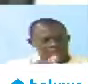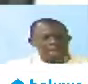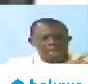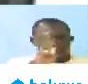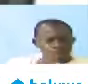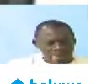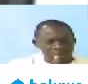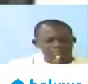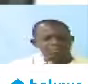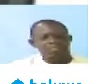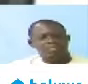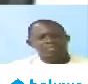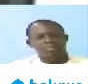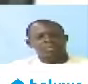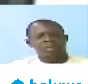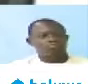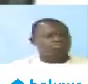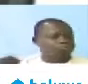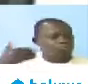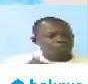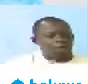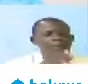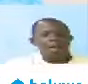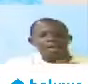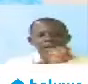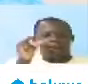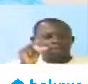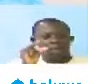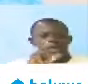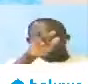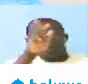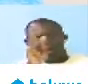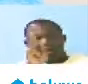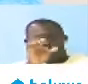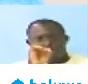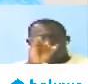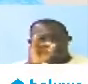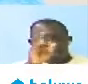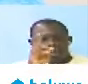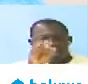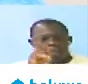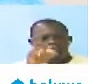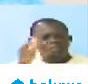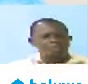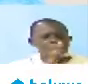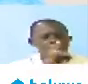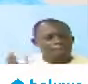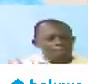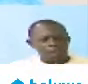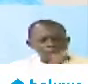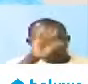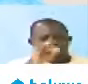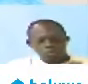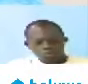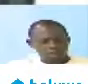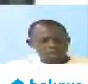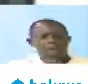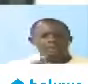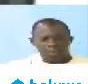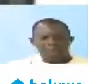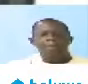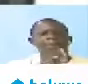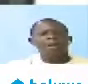Rakugwe Sambasanya. Up to Kukwe Sambasanya. How about Sanko? Sanko. Fode Sanko from Nigeria. Yes, Fode Sanko was